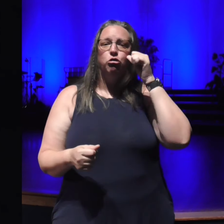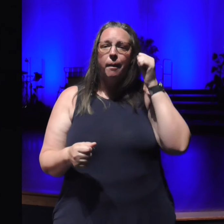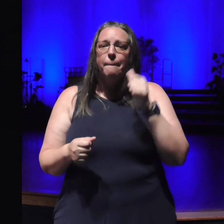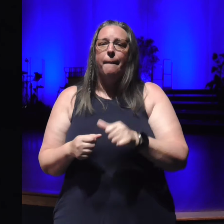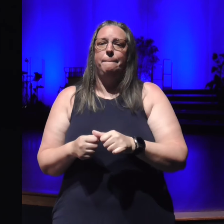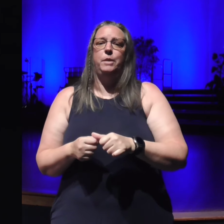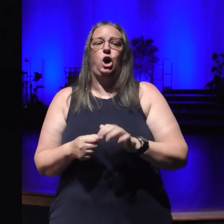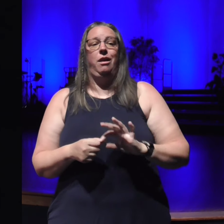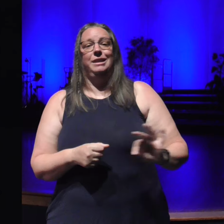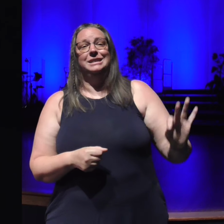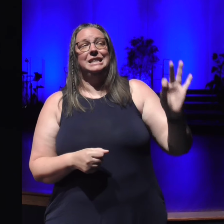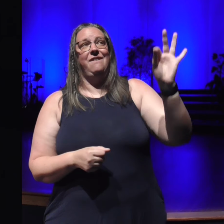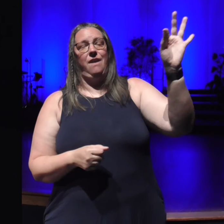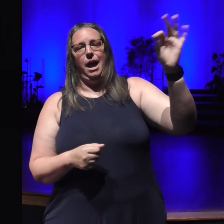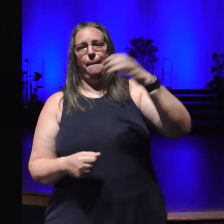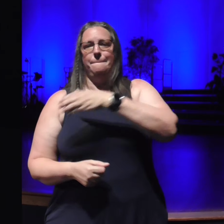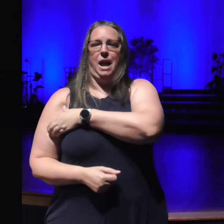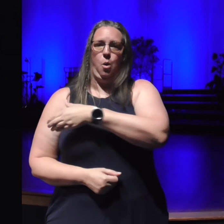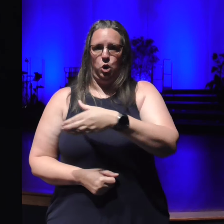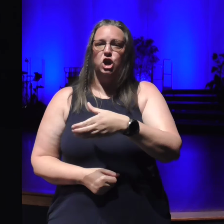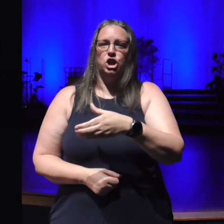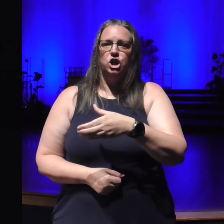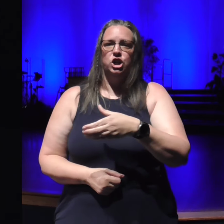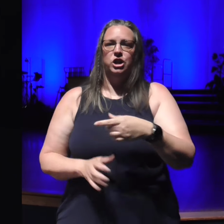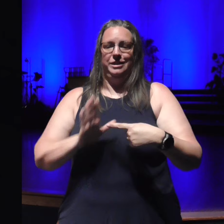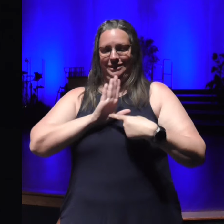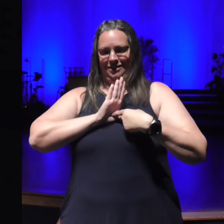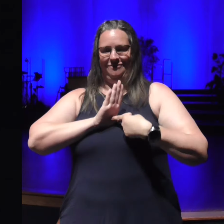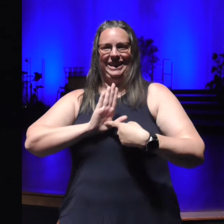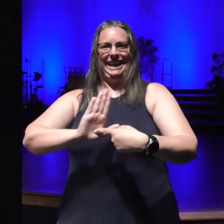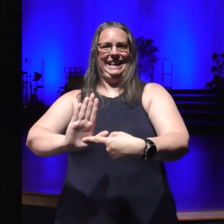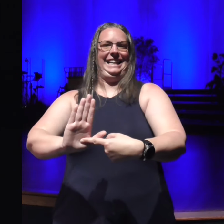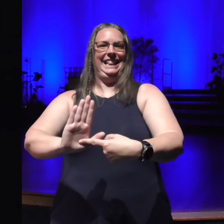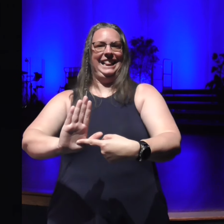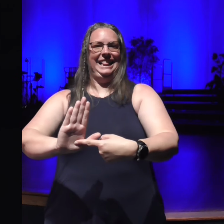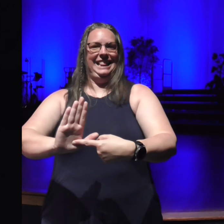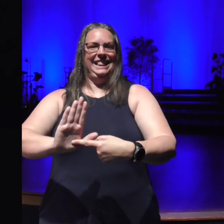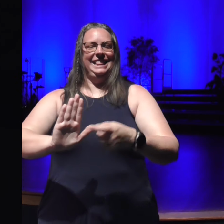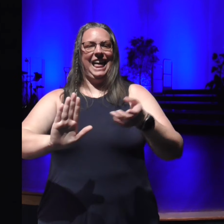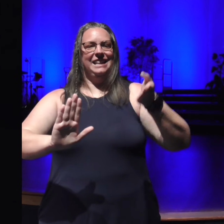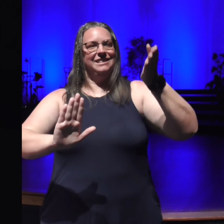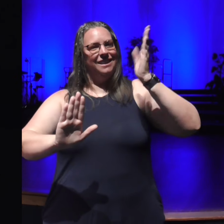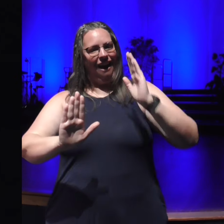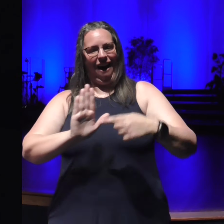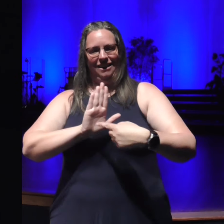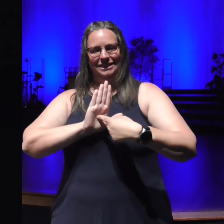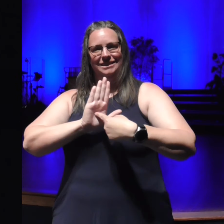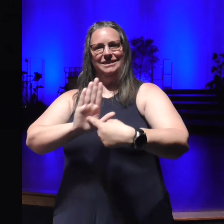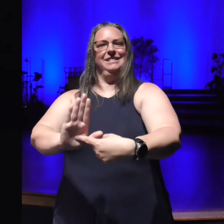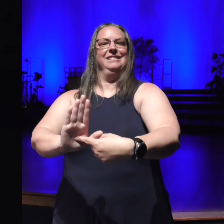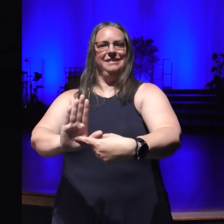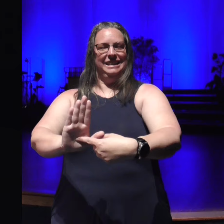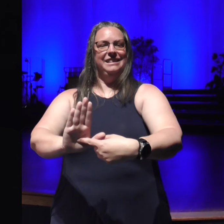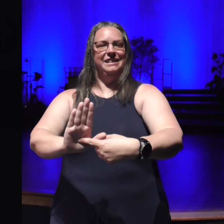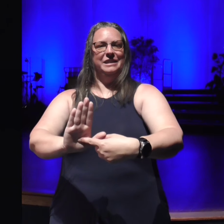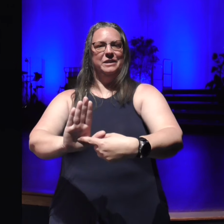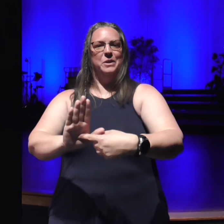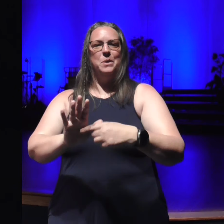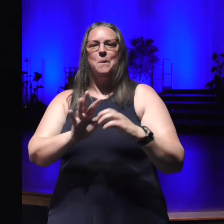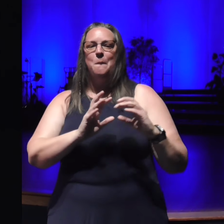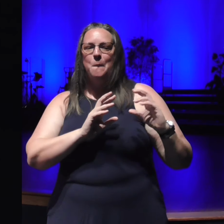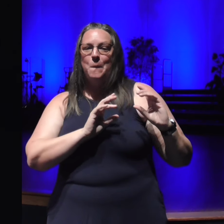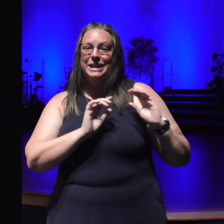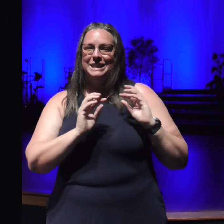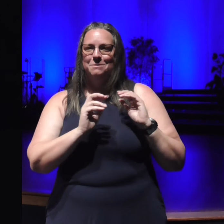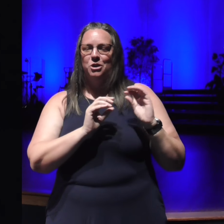power. We allow this divine power to reveal itself as divine presence wherever we are, whispering to